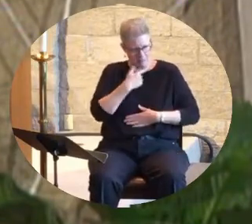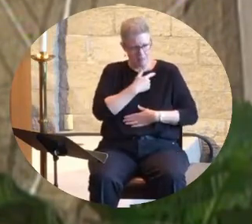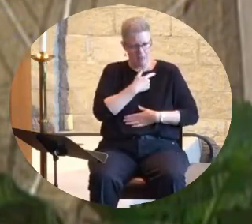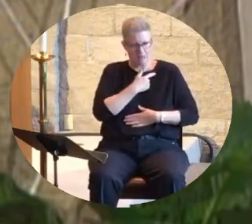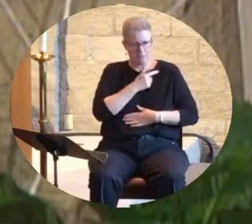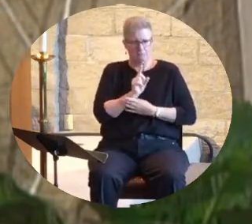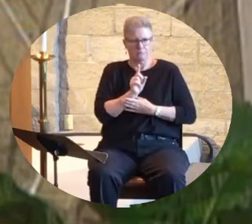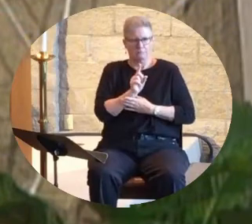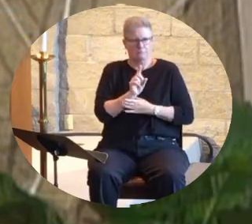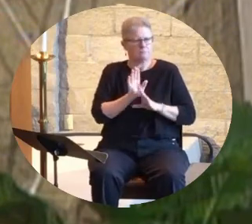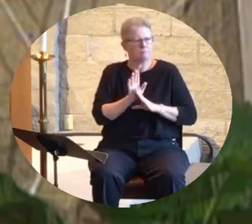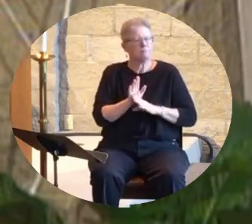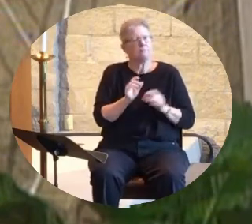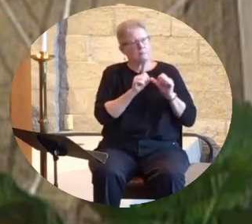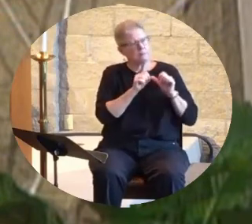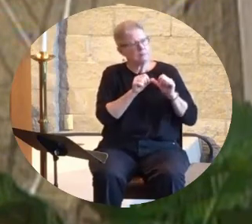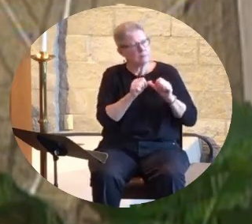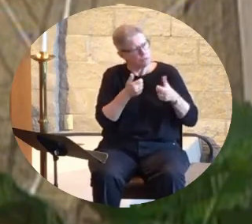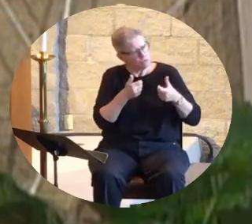forward to achieve,